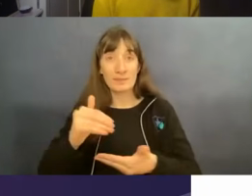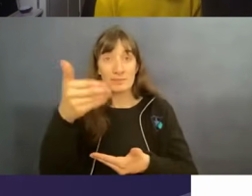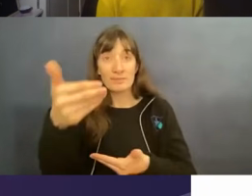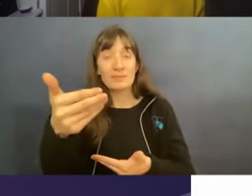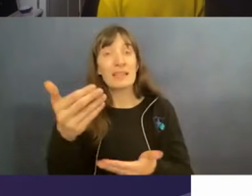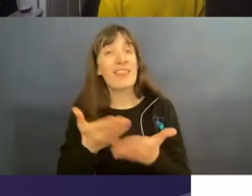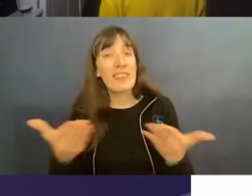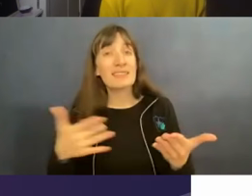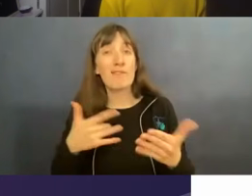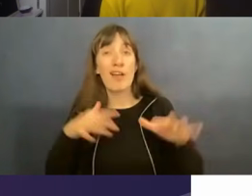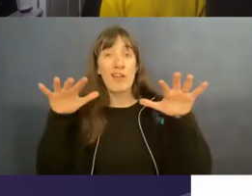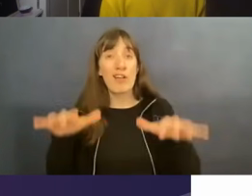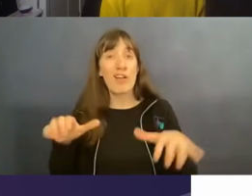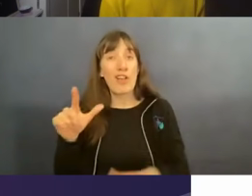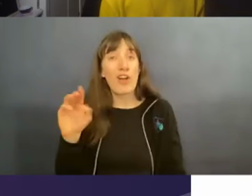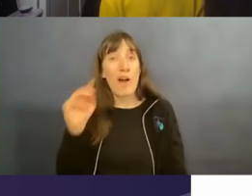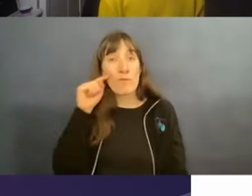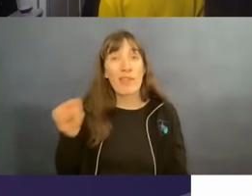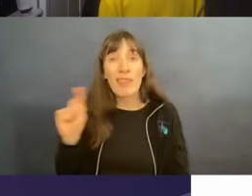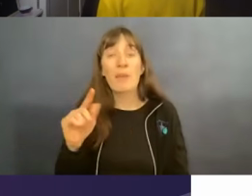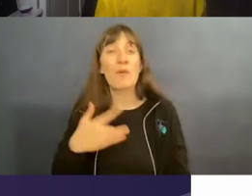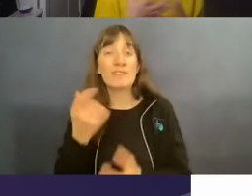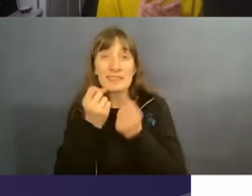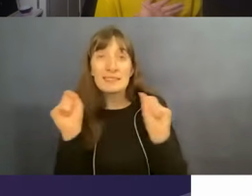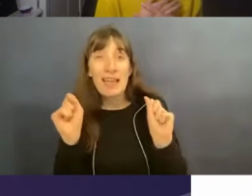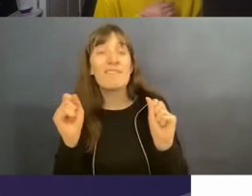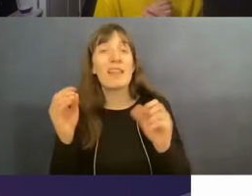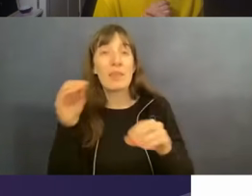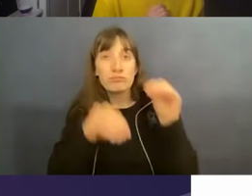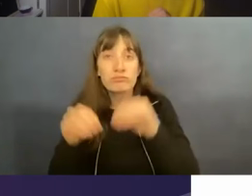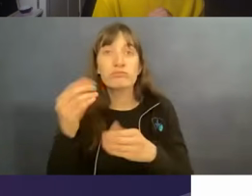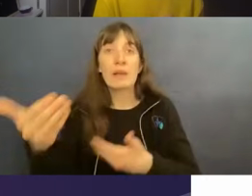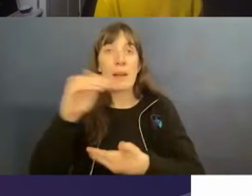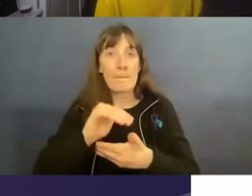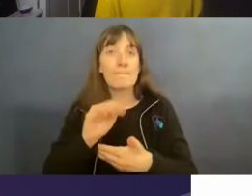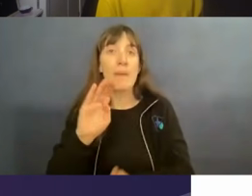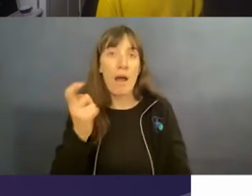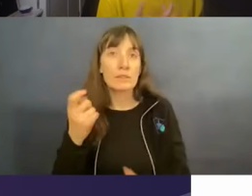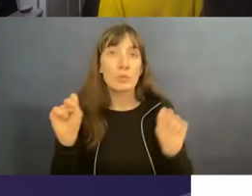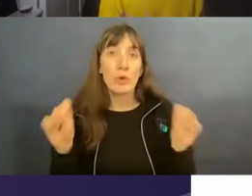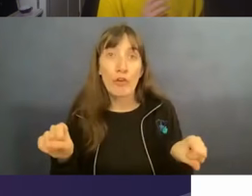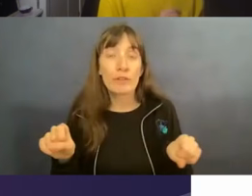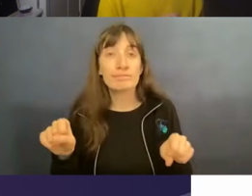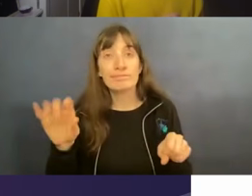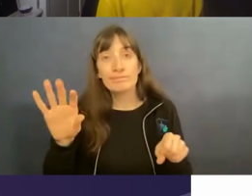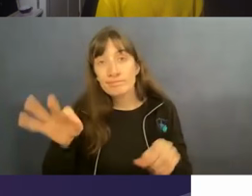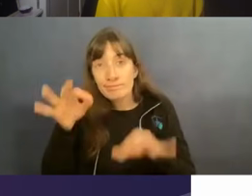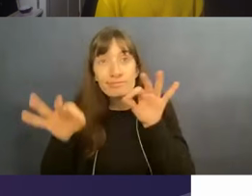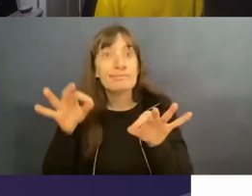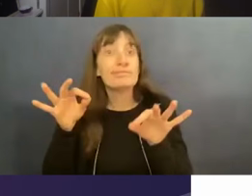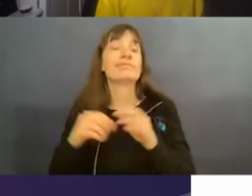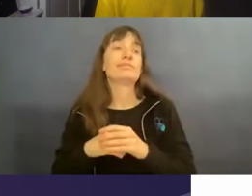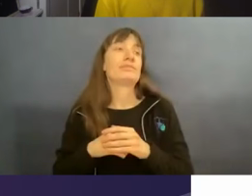really calming for them or things that make them feel safe, and putting that all in a box. again, maybe that progressive